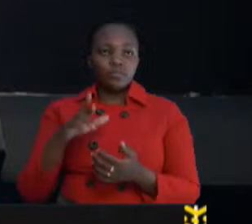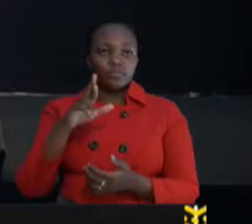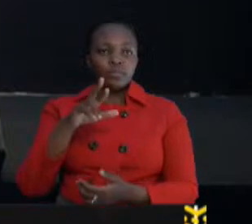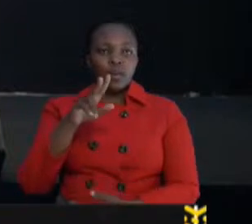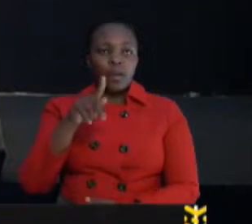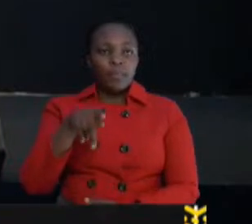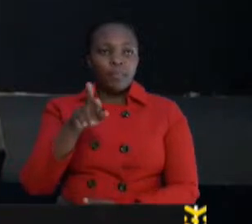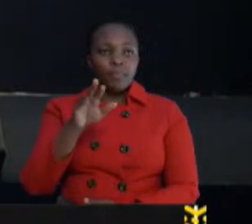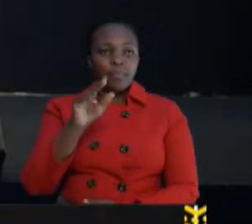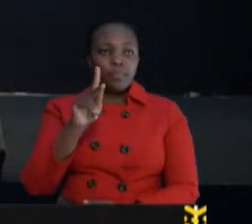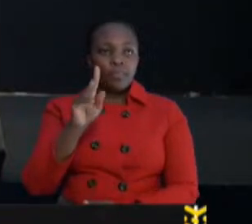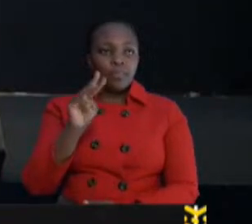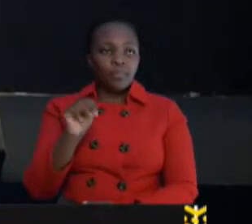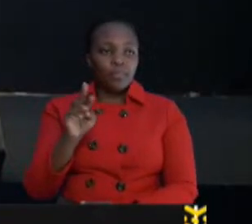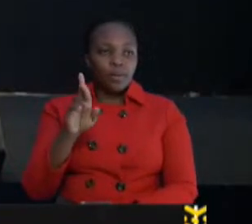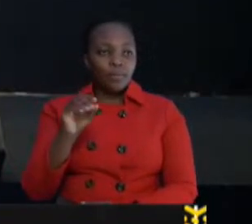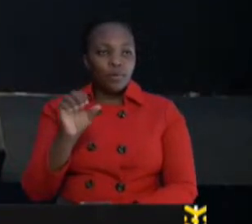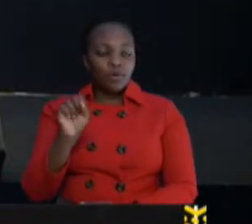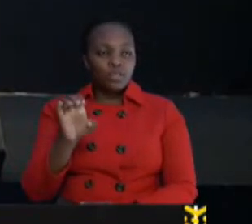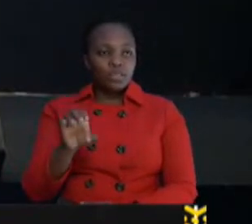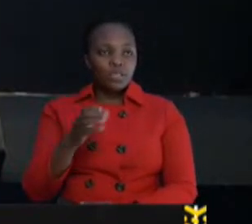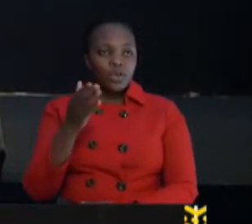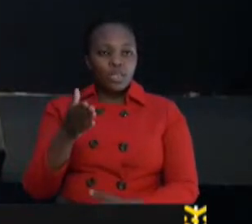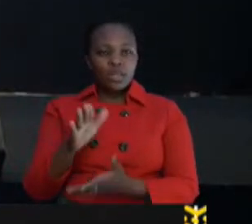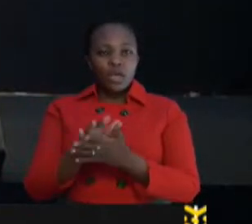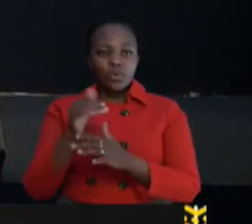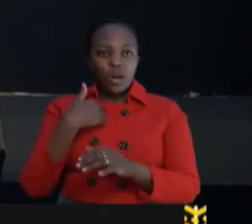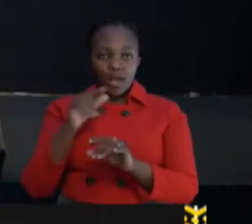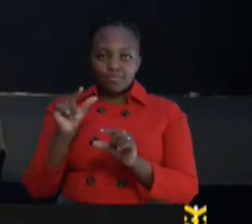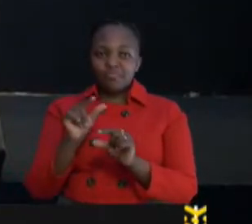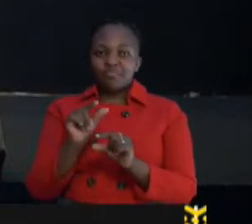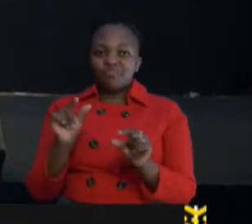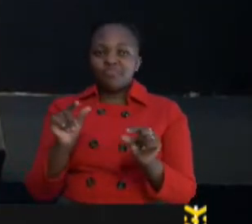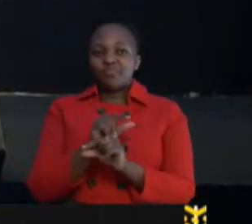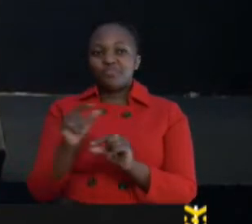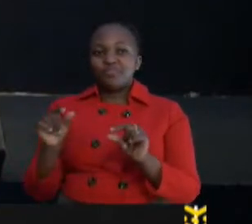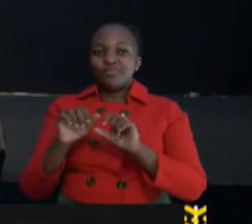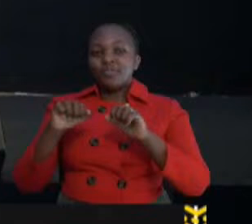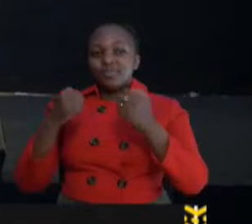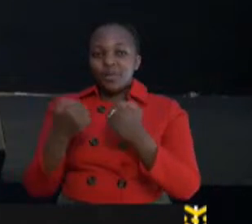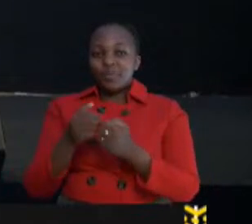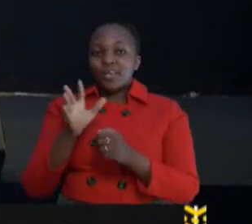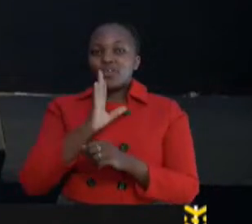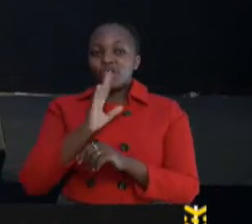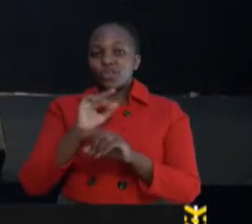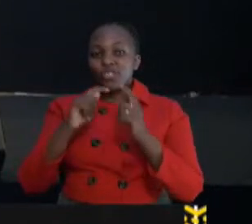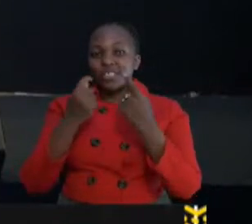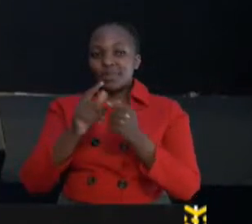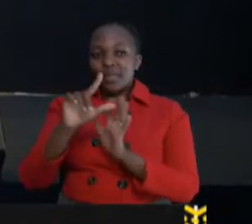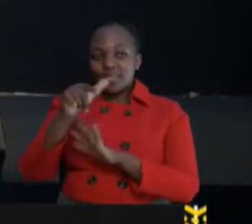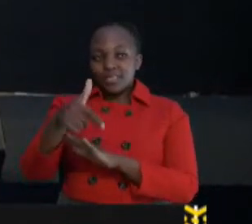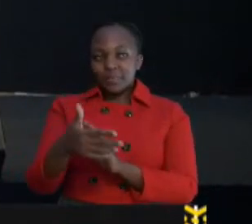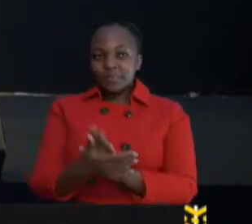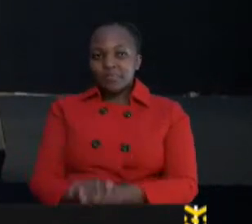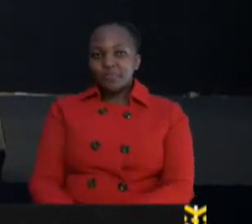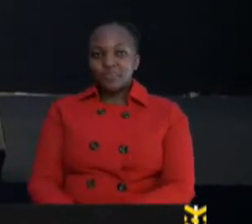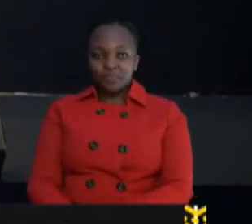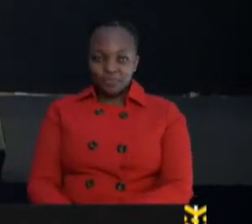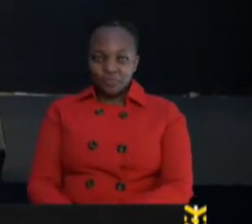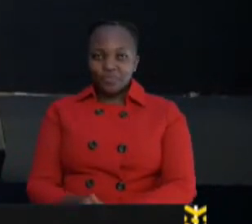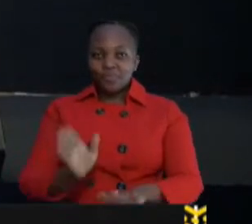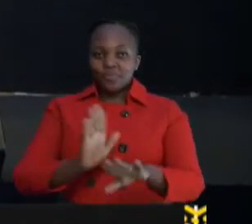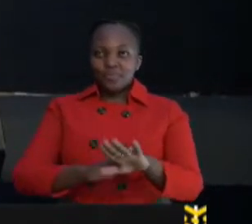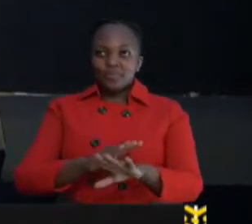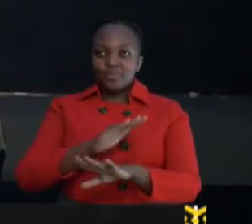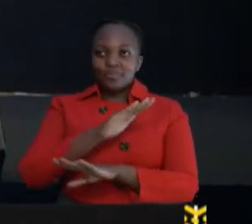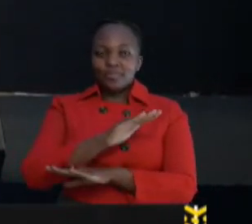stage. Let me just go come down the room. We'll have a short break. You can talk to the team there. There's a lady here. Good